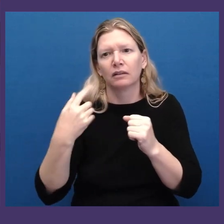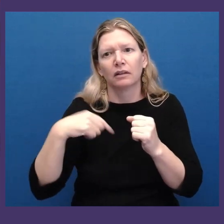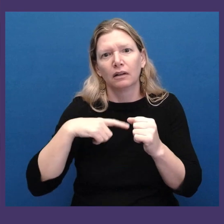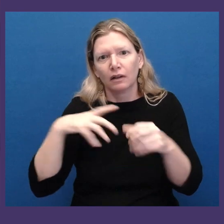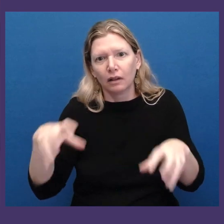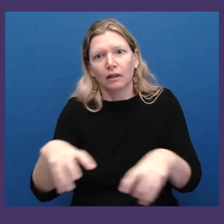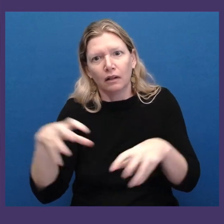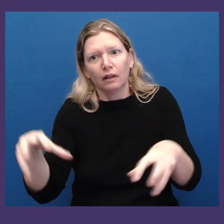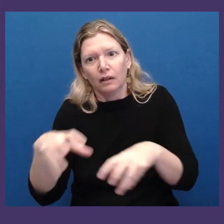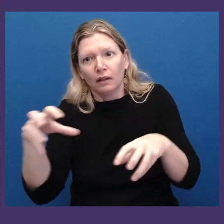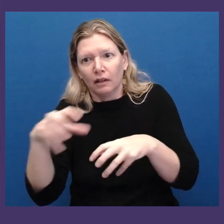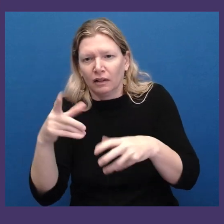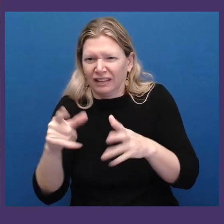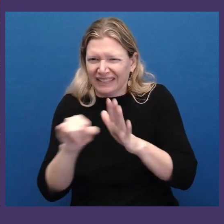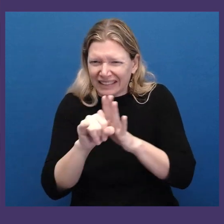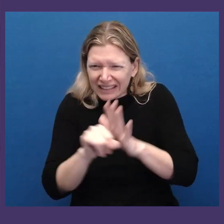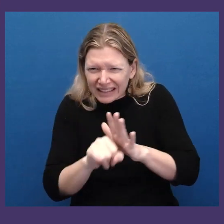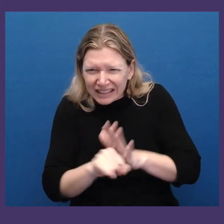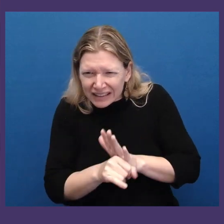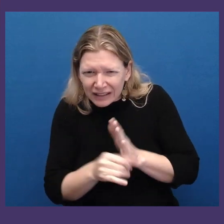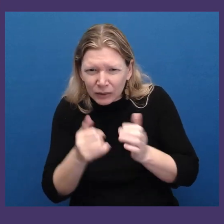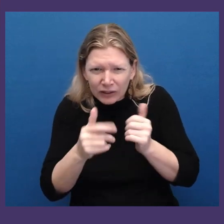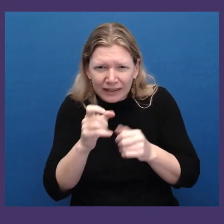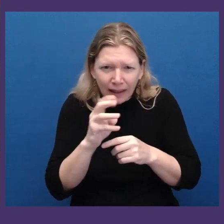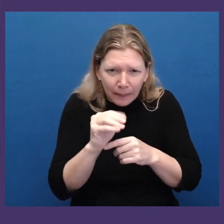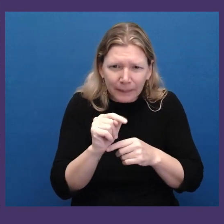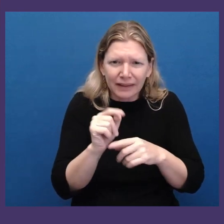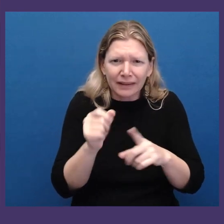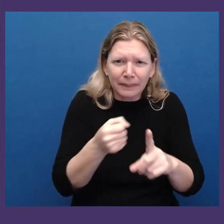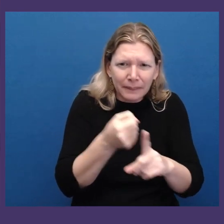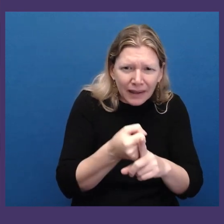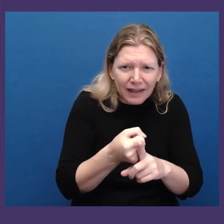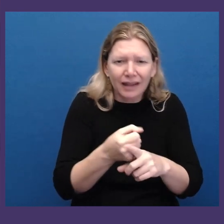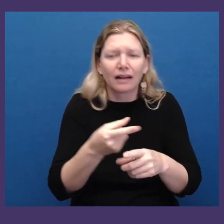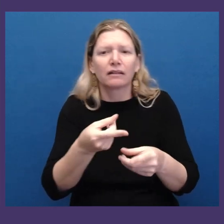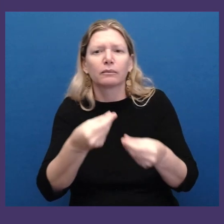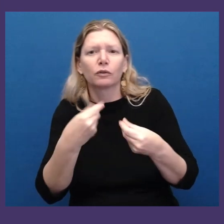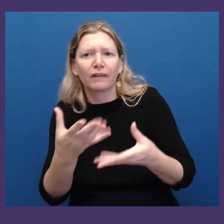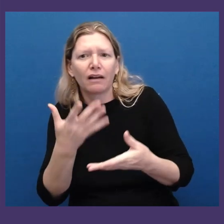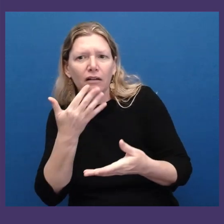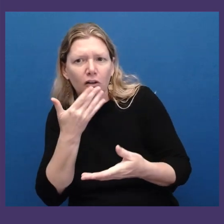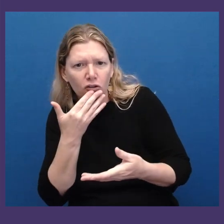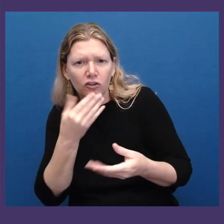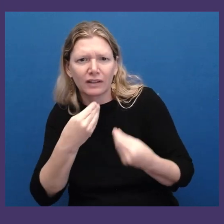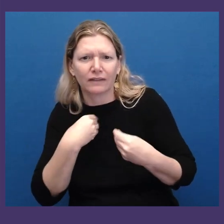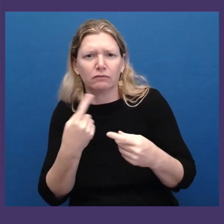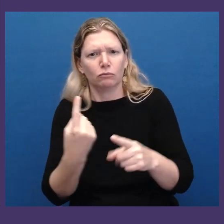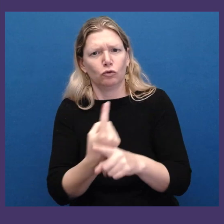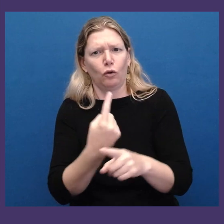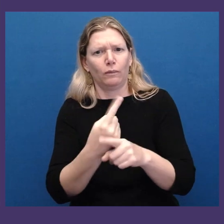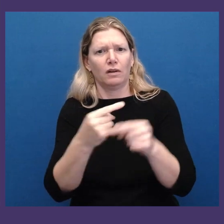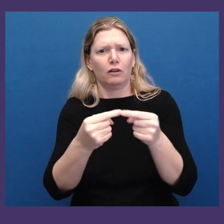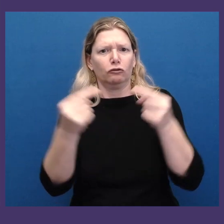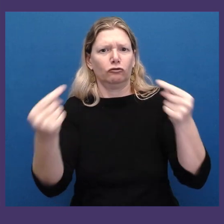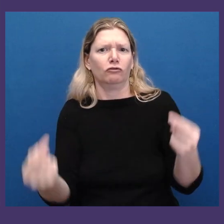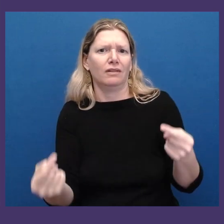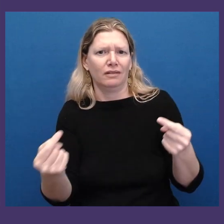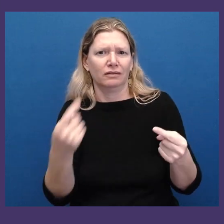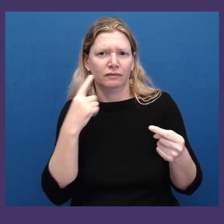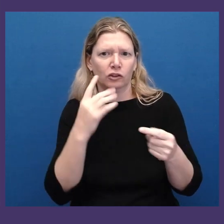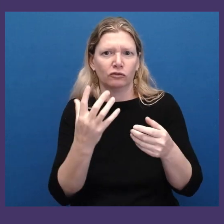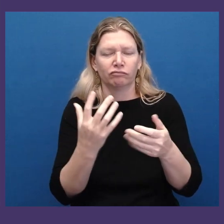with a color that will give us the proper contrast ratio for optimized accessibility. So we are going to copy At the left is a website.